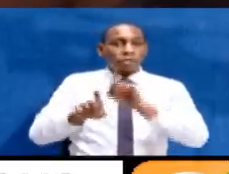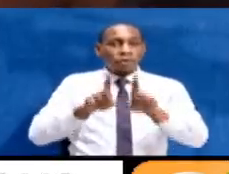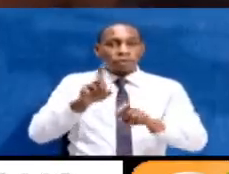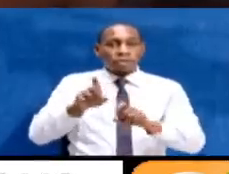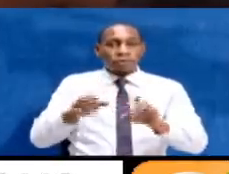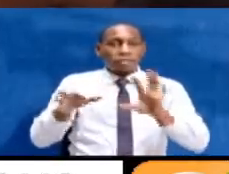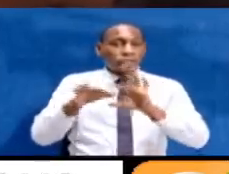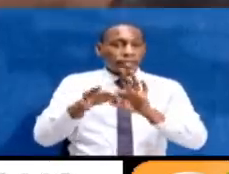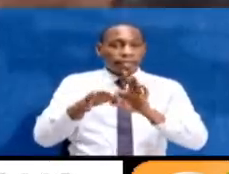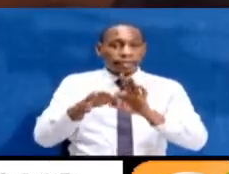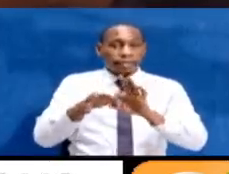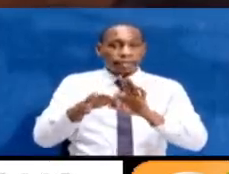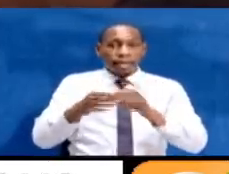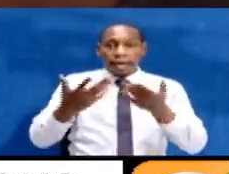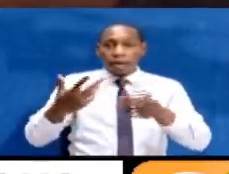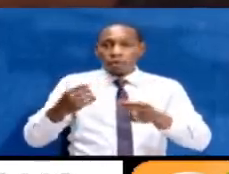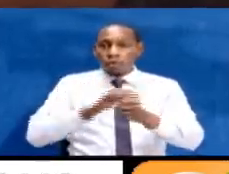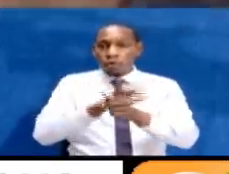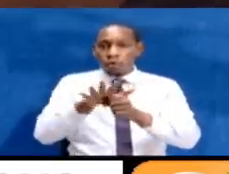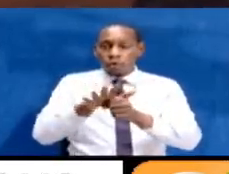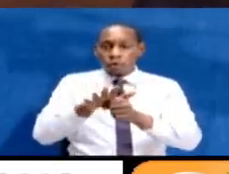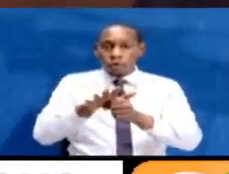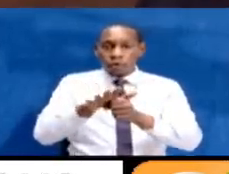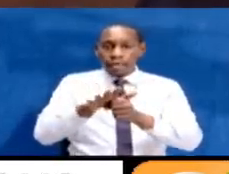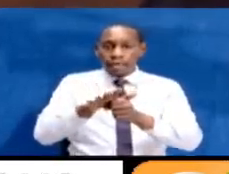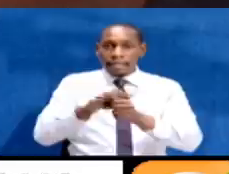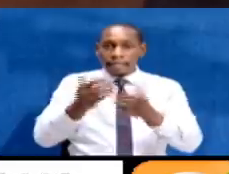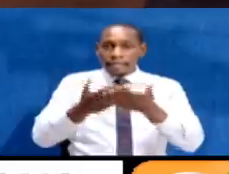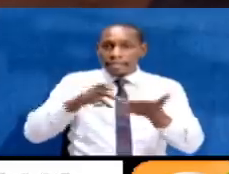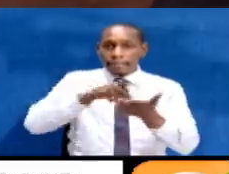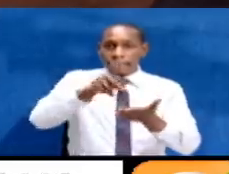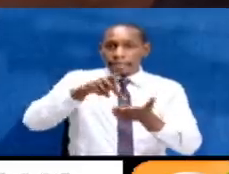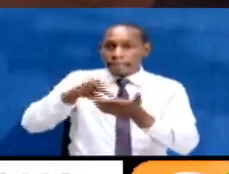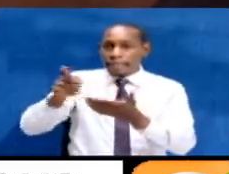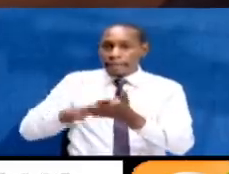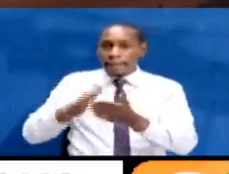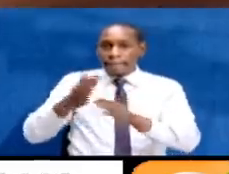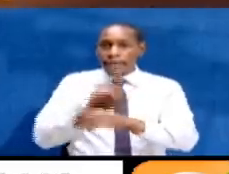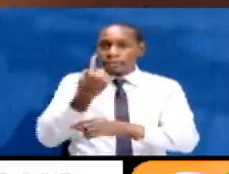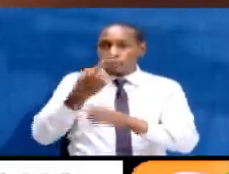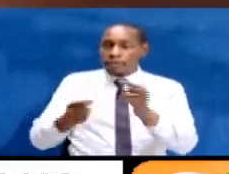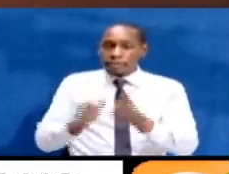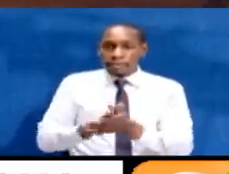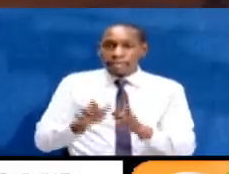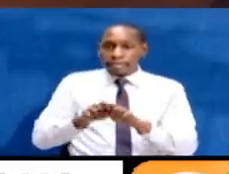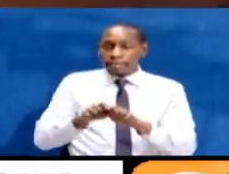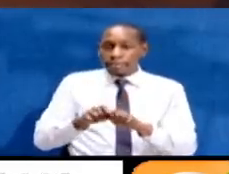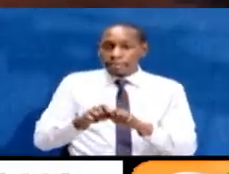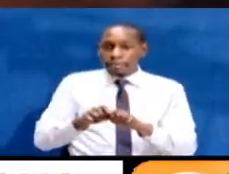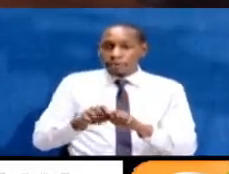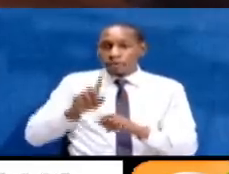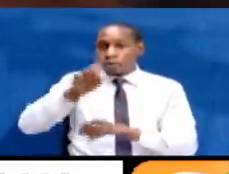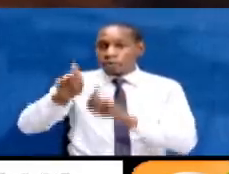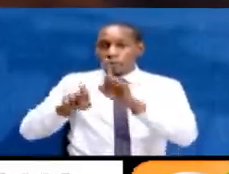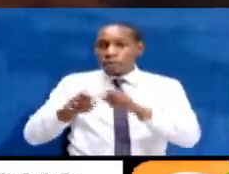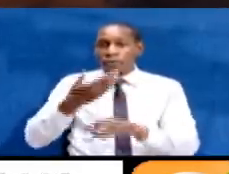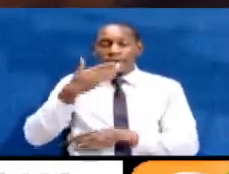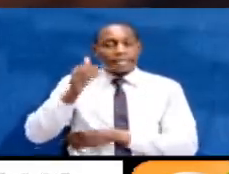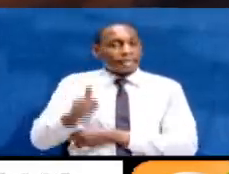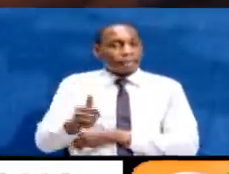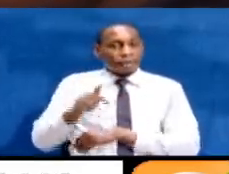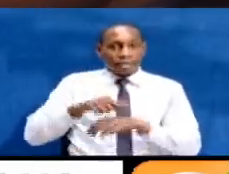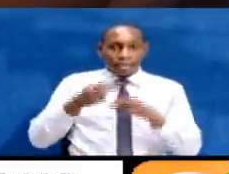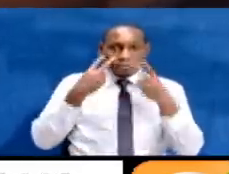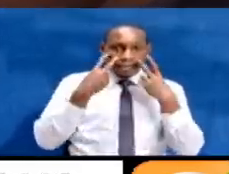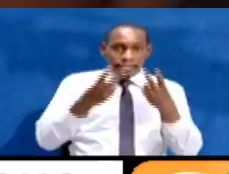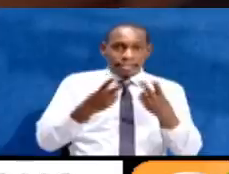questions relating to how COVID-19 items were procured in the last 1 year. There are still pending questions. And when you